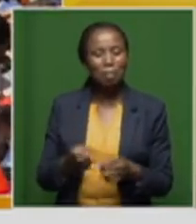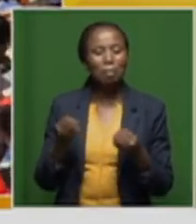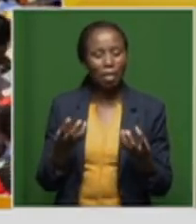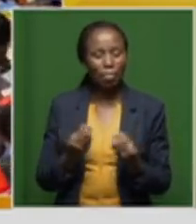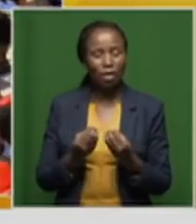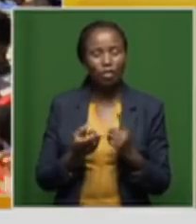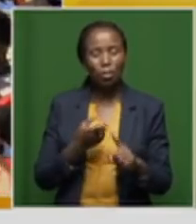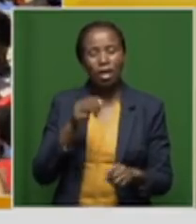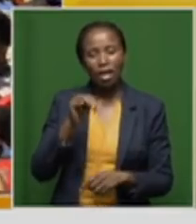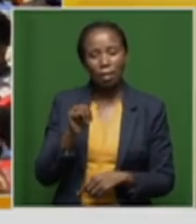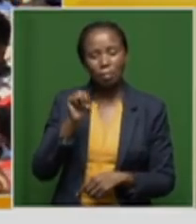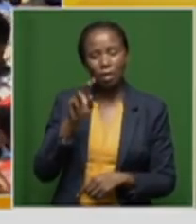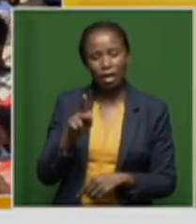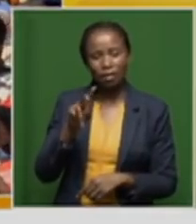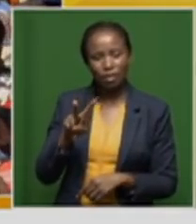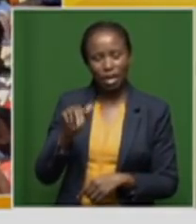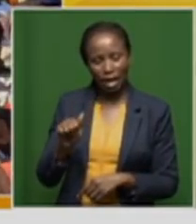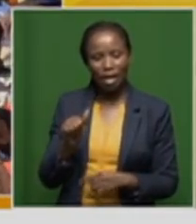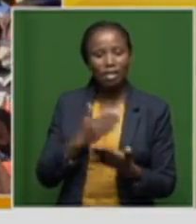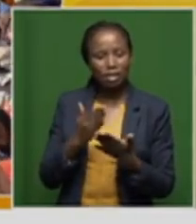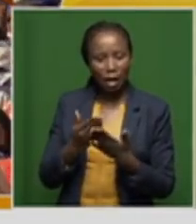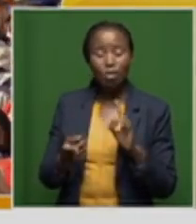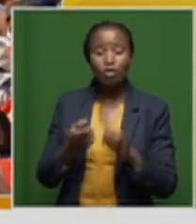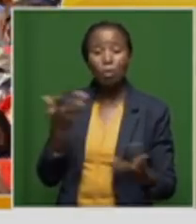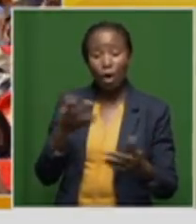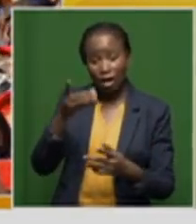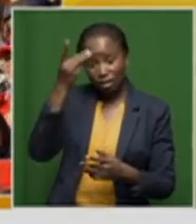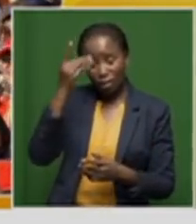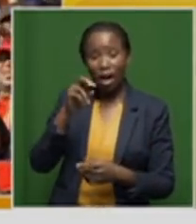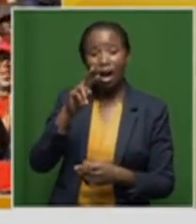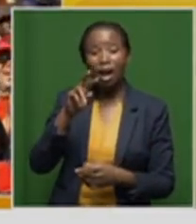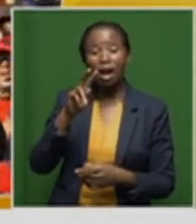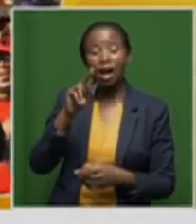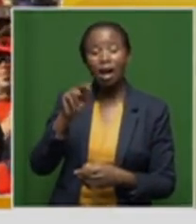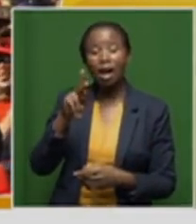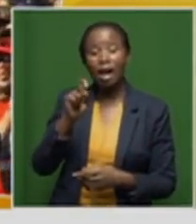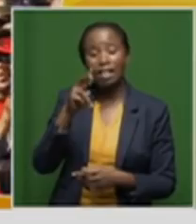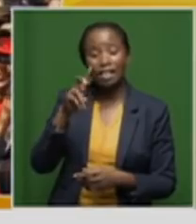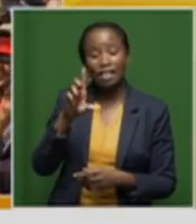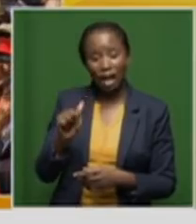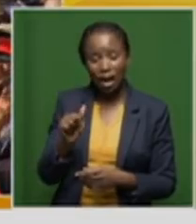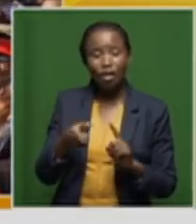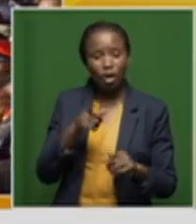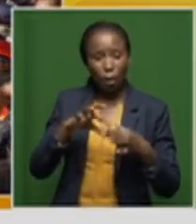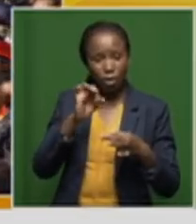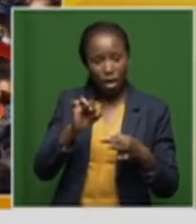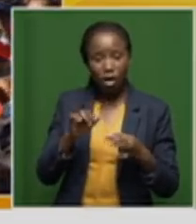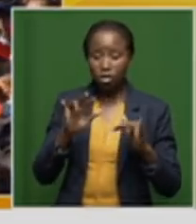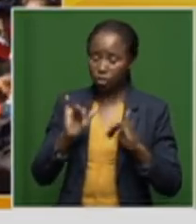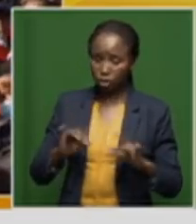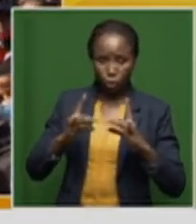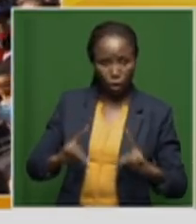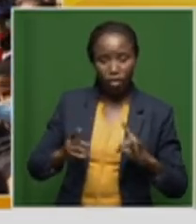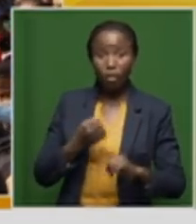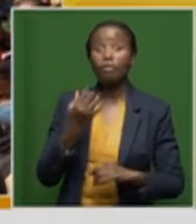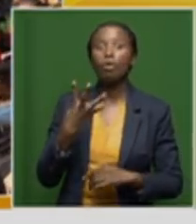of the MK-MVA, Samgele, who are here, had travelled from Nkandla. They've been camped outside the former president's home now for, I think, about 4 months. If